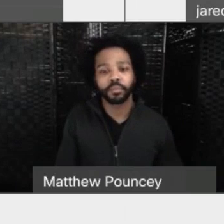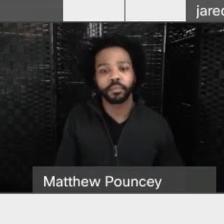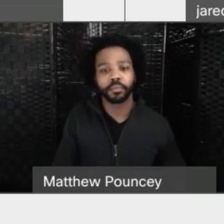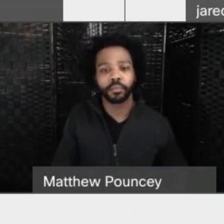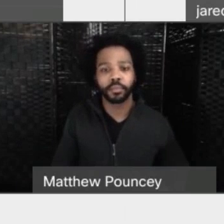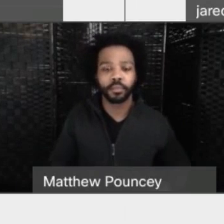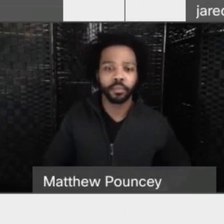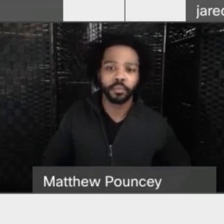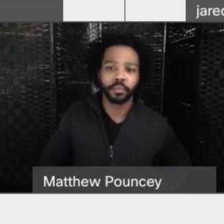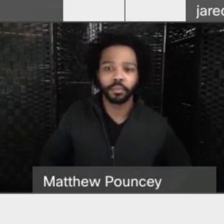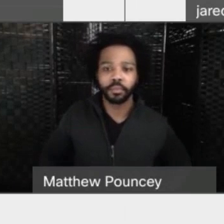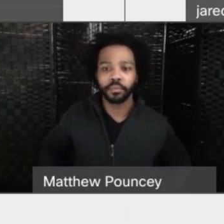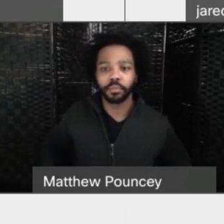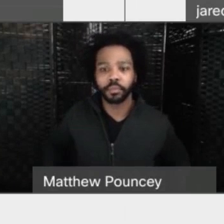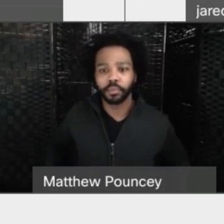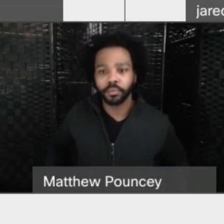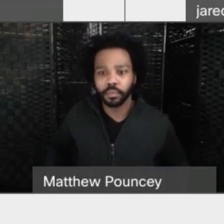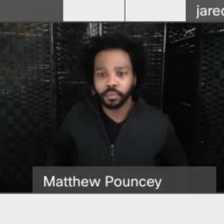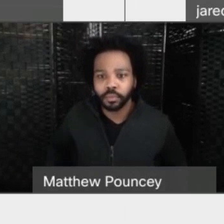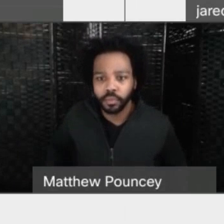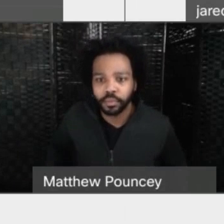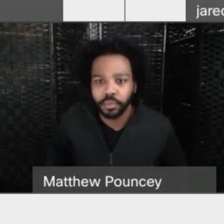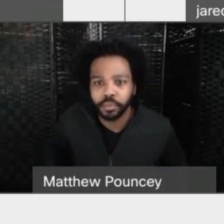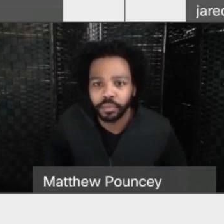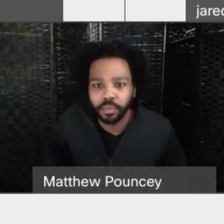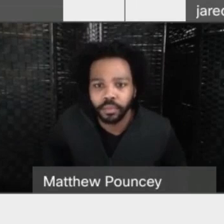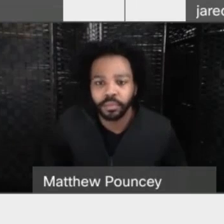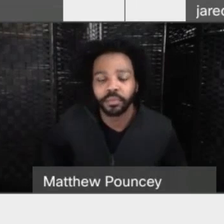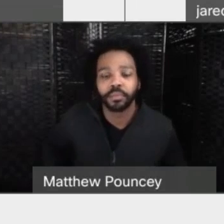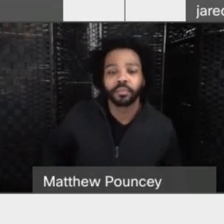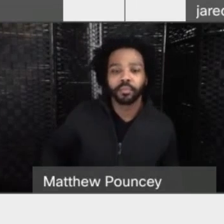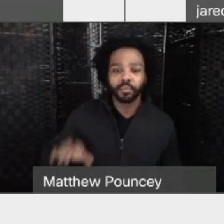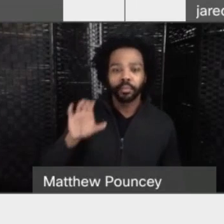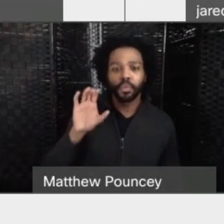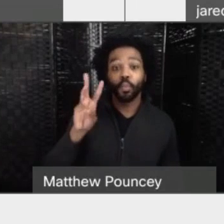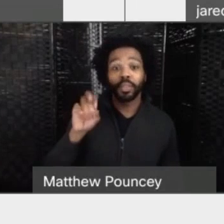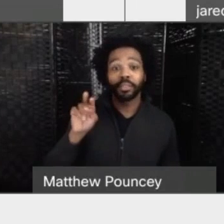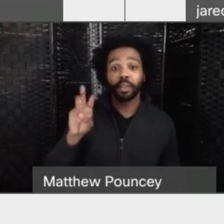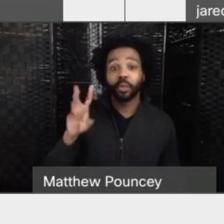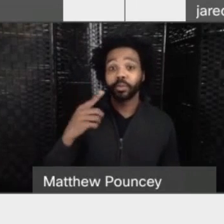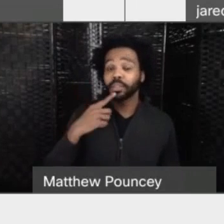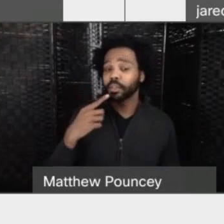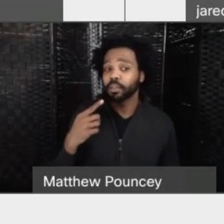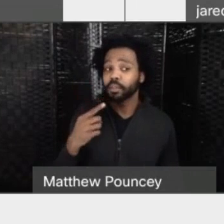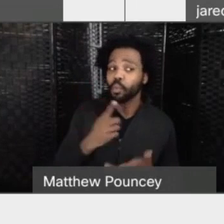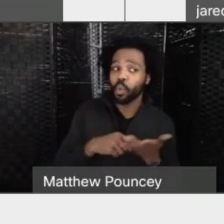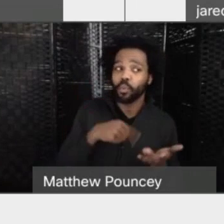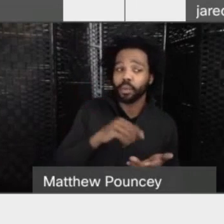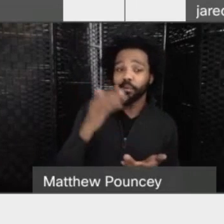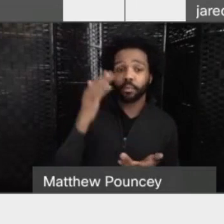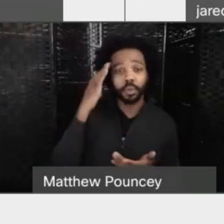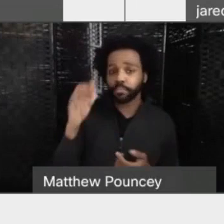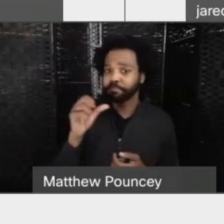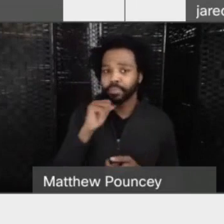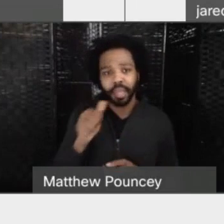From what we know, there has not been a consent form as much as there's been